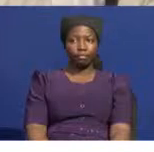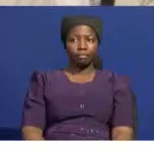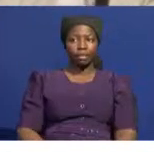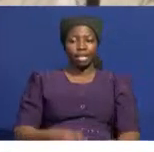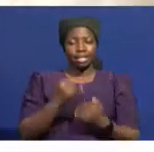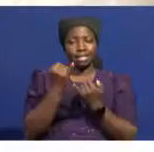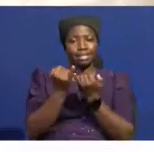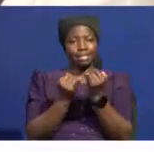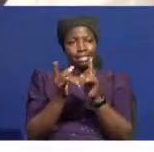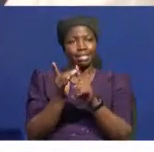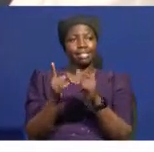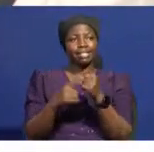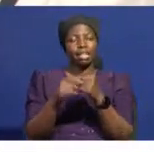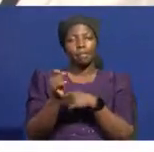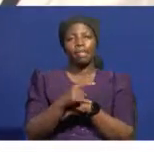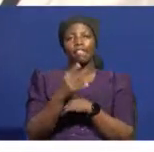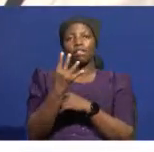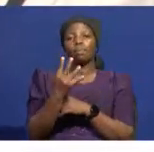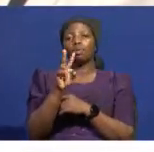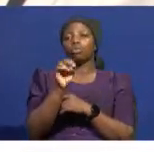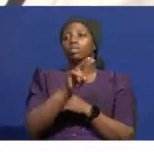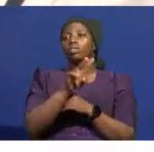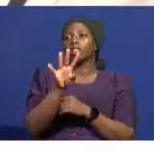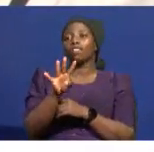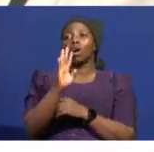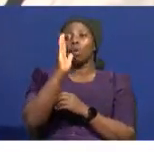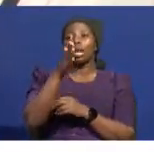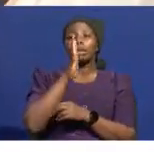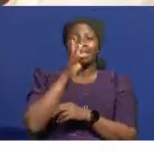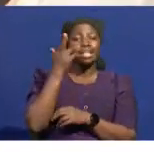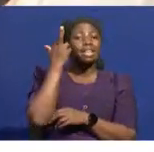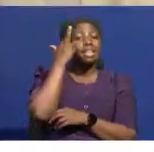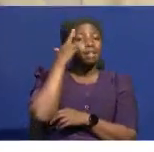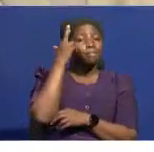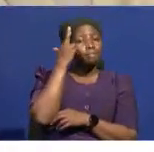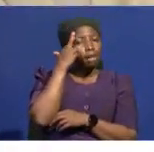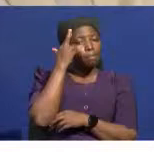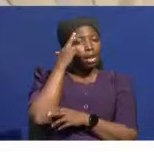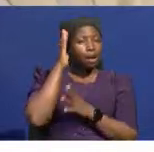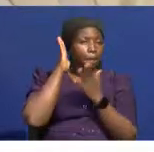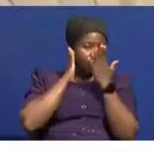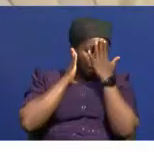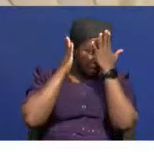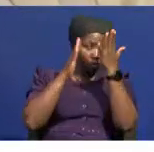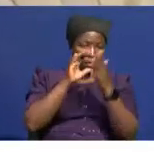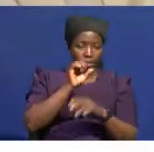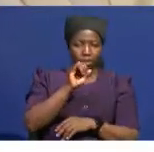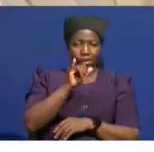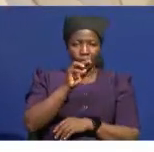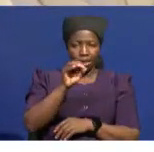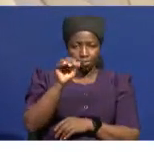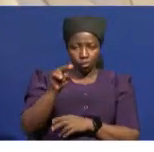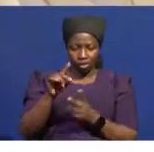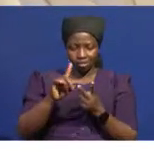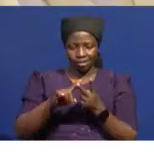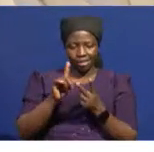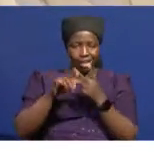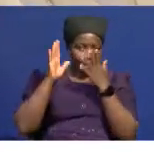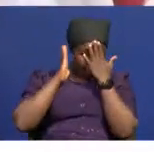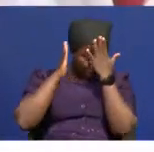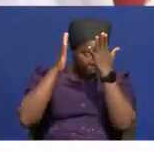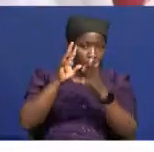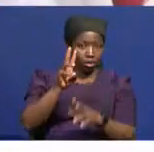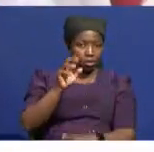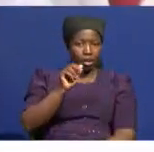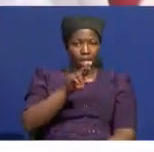Saturday 6th of April 2024 will be etched in the memories of Auxiliary Bishop Simon Peter Kamamoy and Bishop